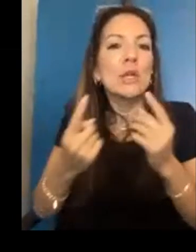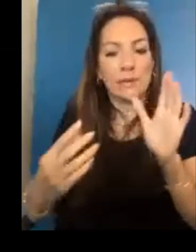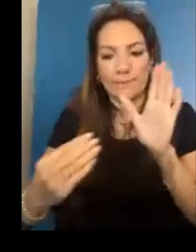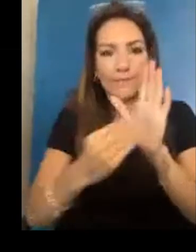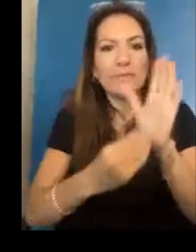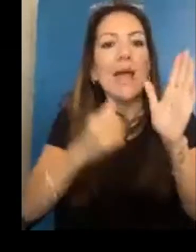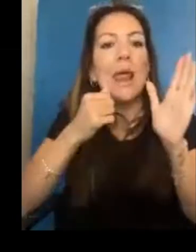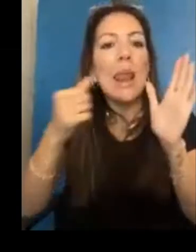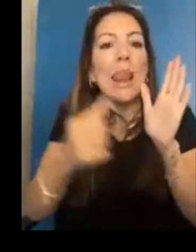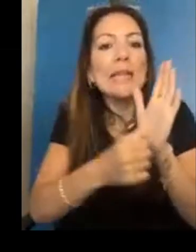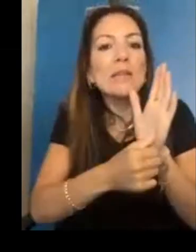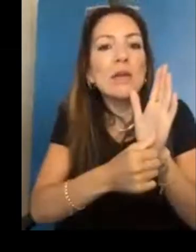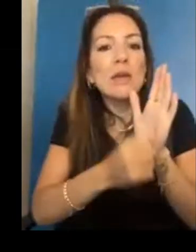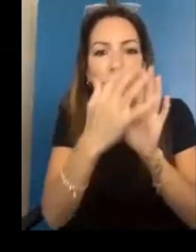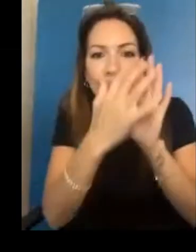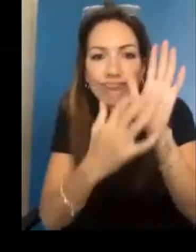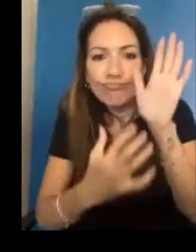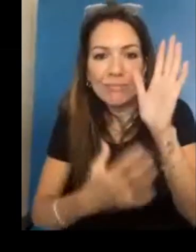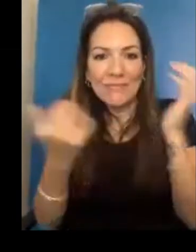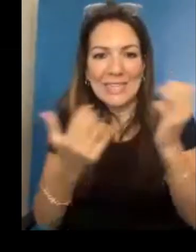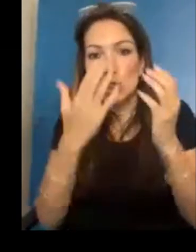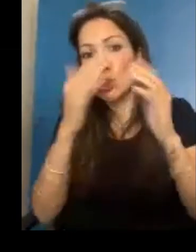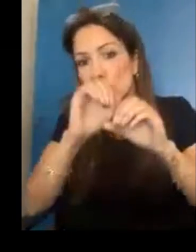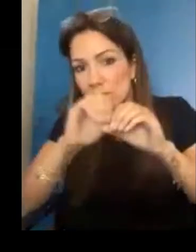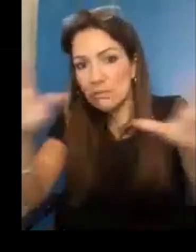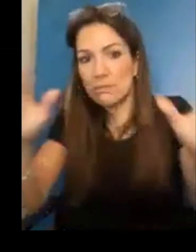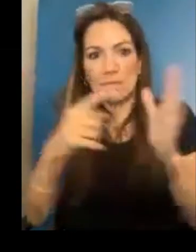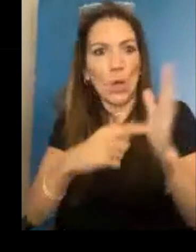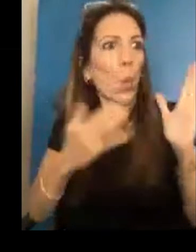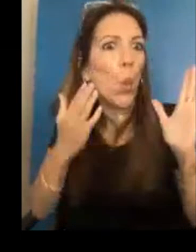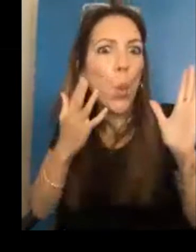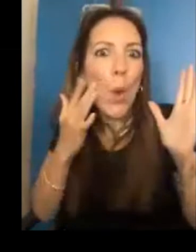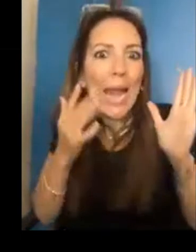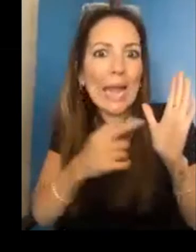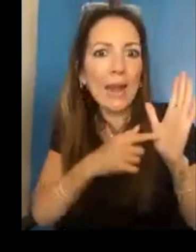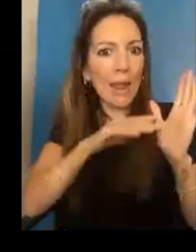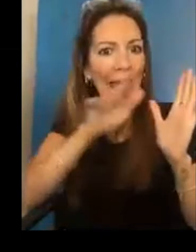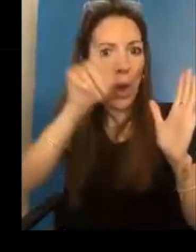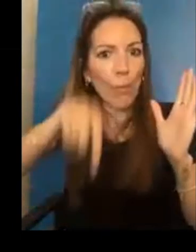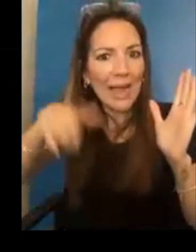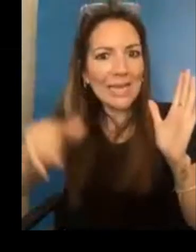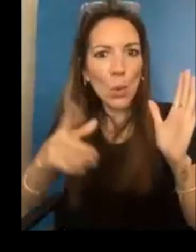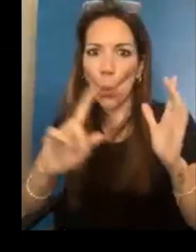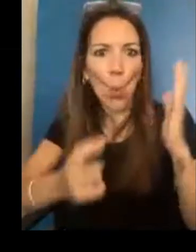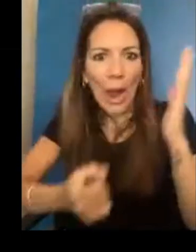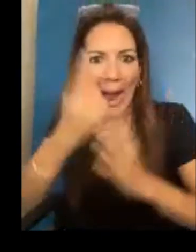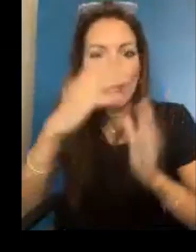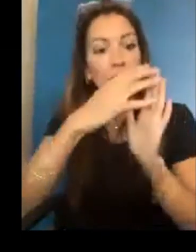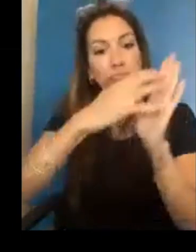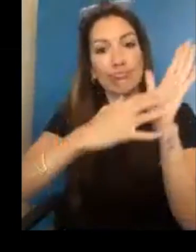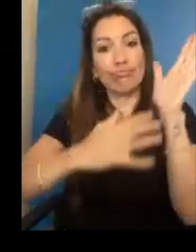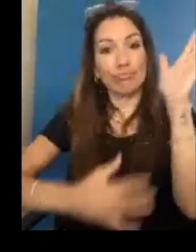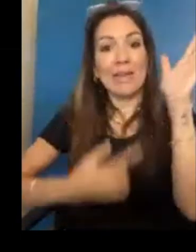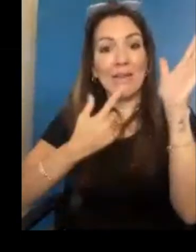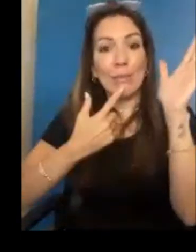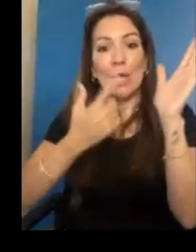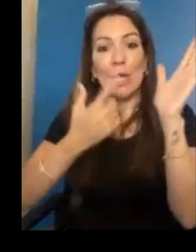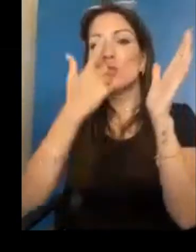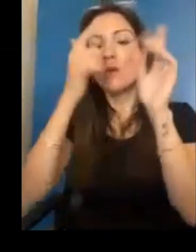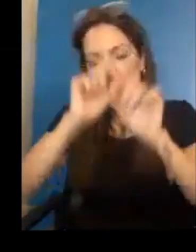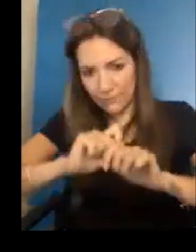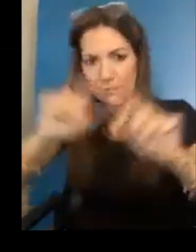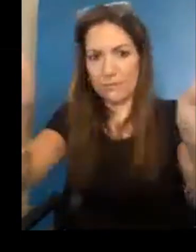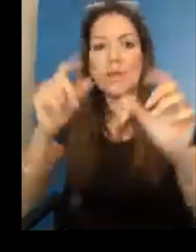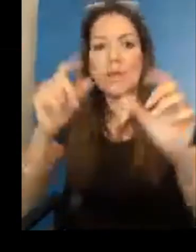are going out, which includes information about when the new outpatients will launch, and we'll ensure that all updated letters